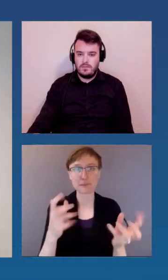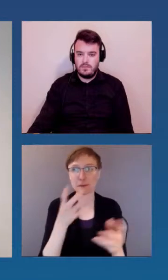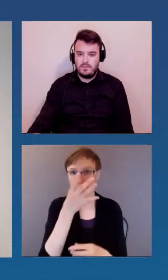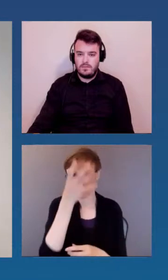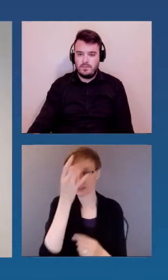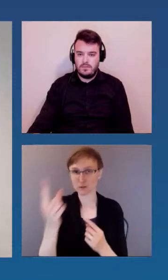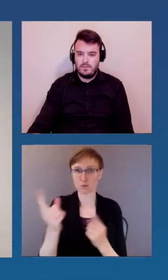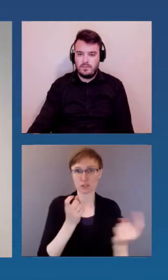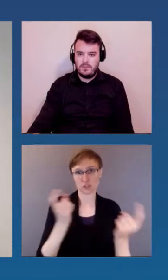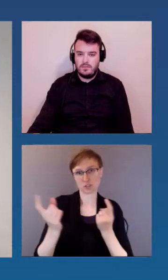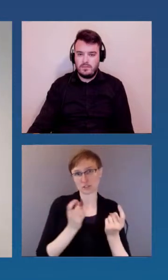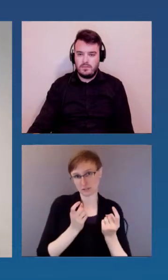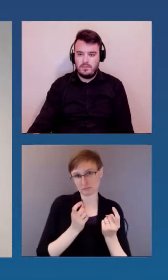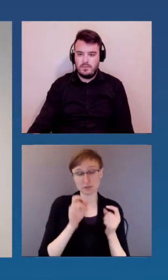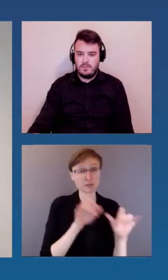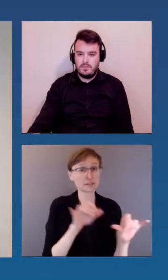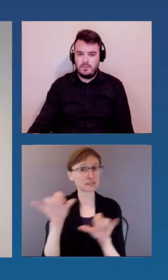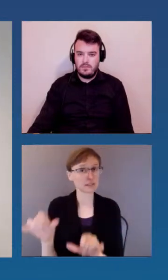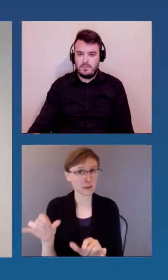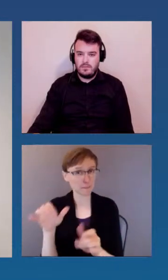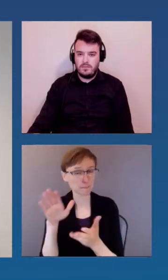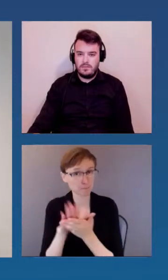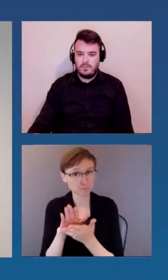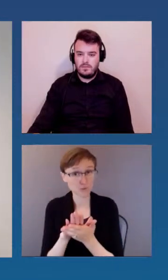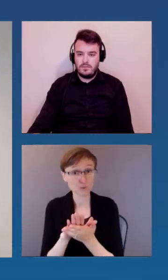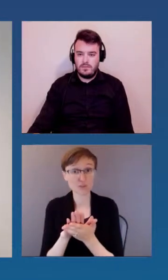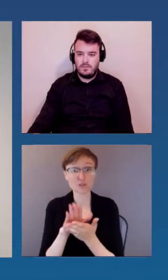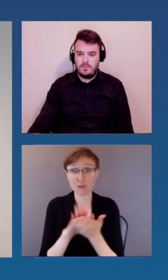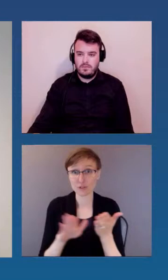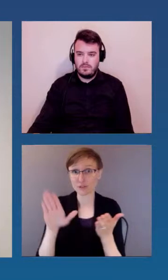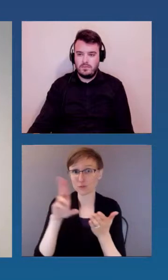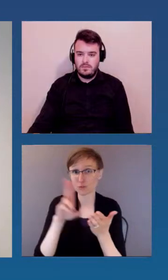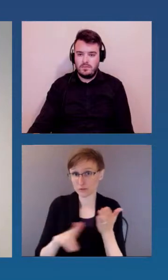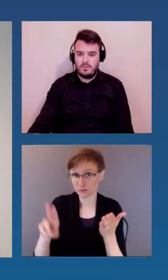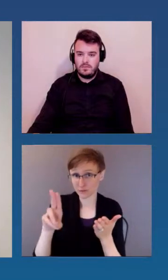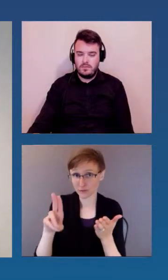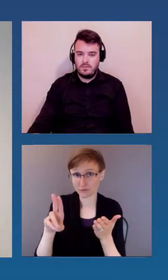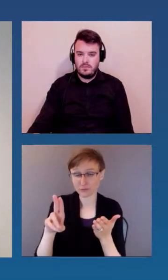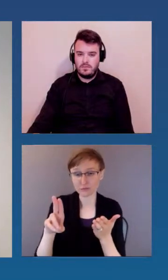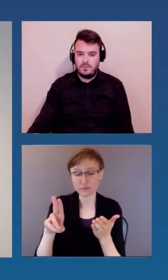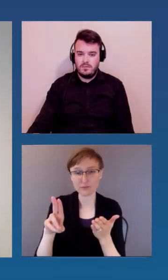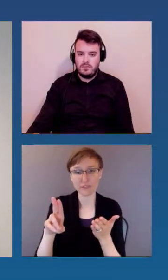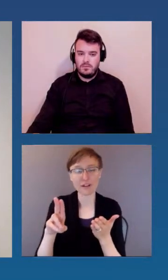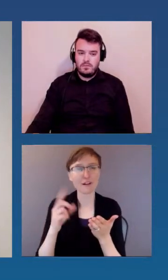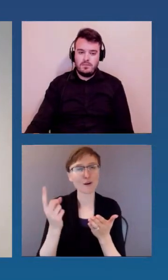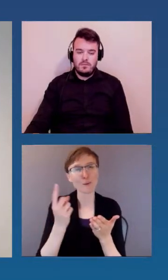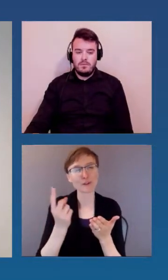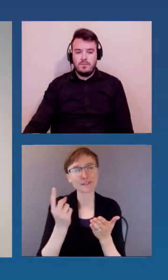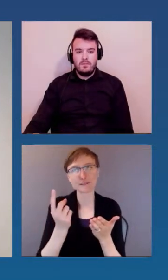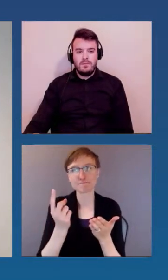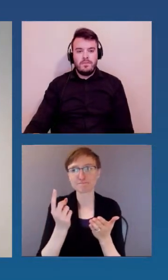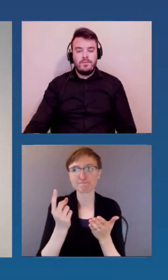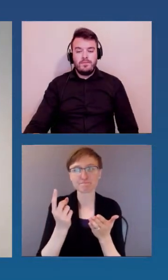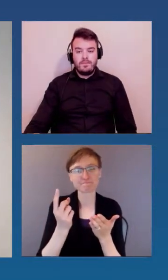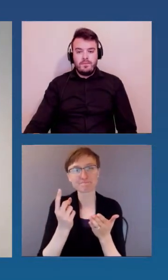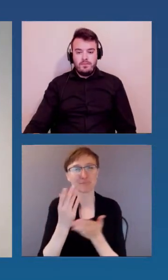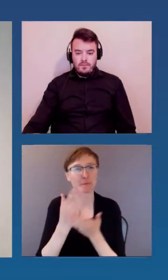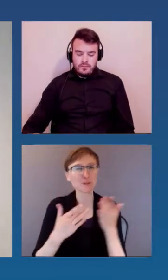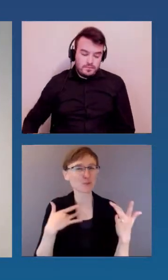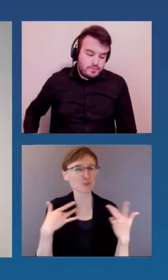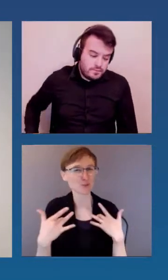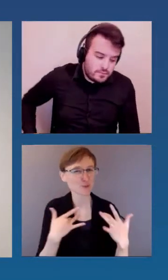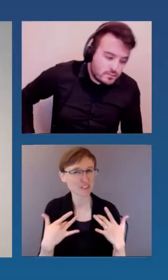promoting a screen every day that parents use the screen on our website to make sure that if their children have these symptoms that could